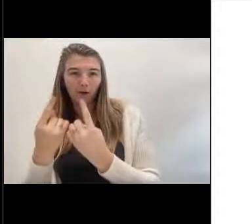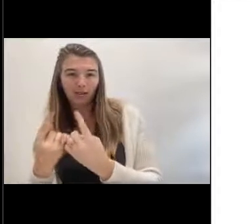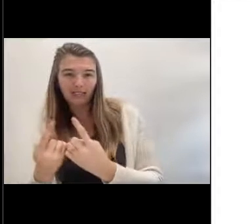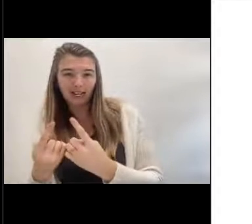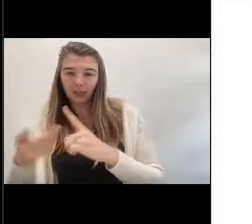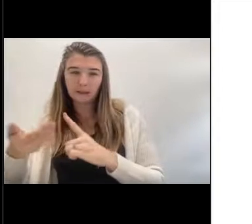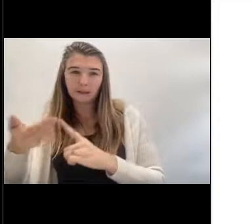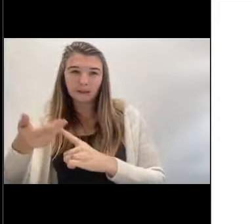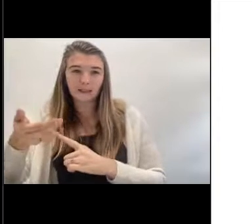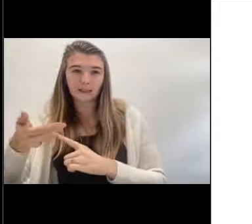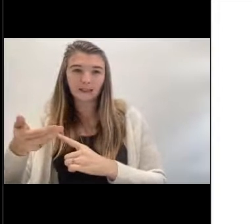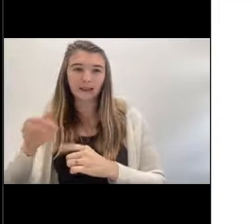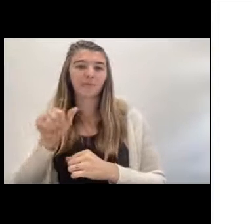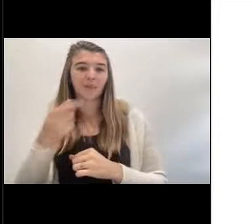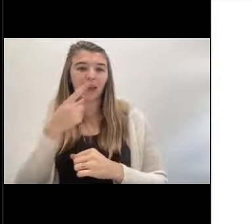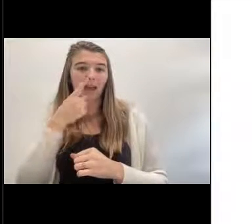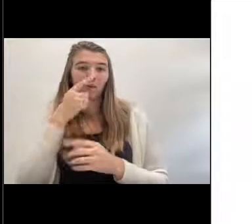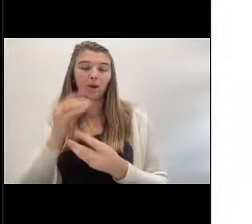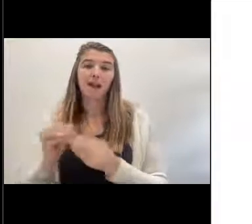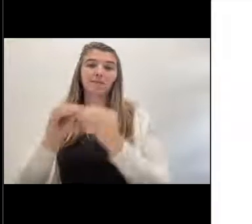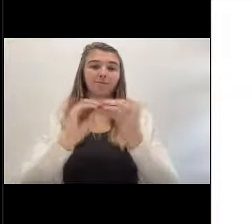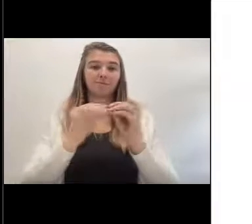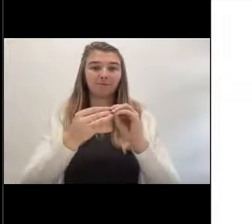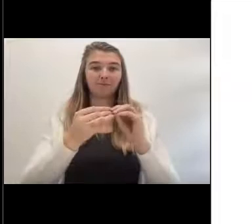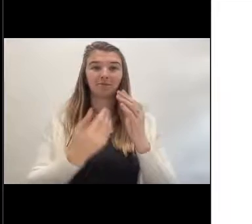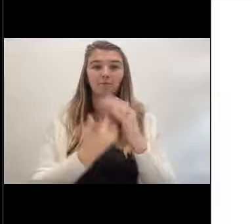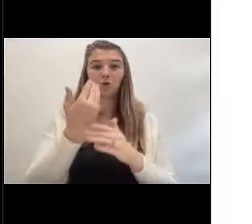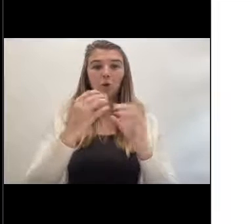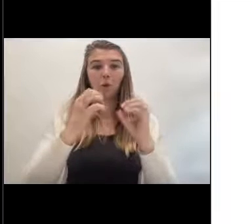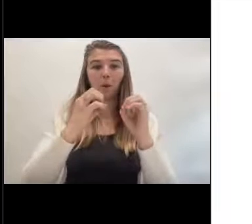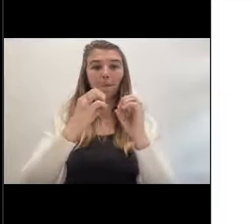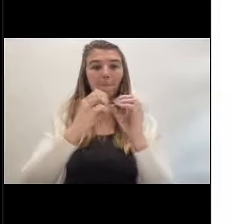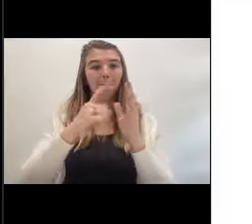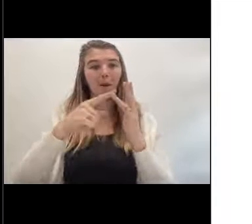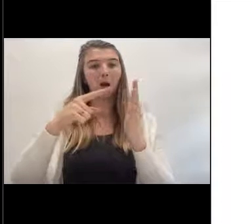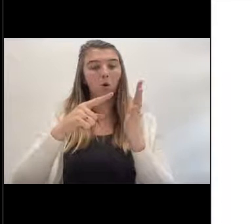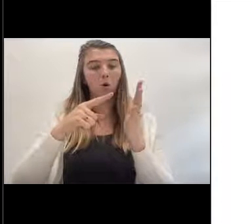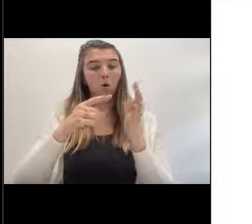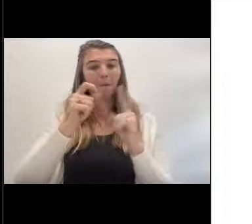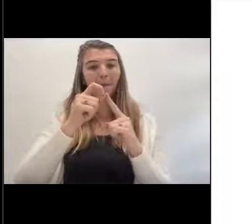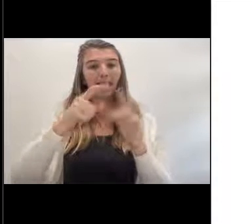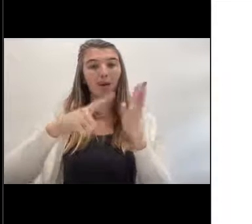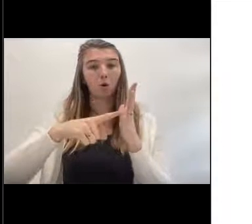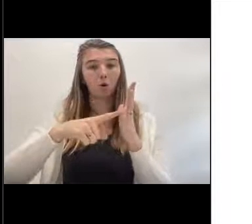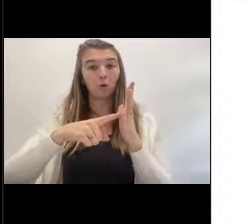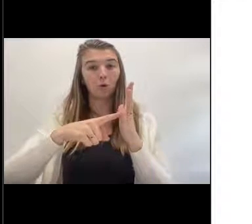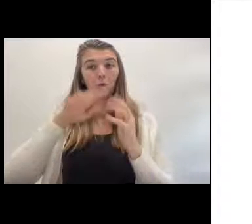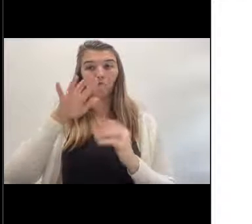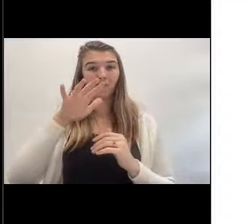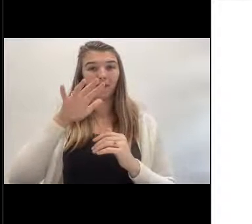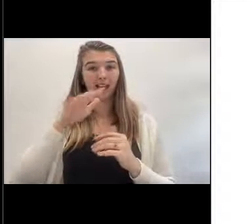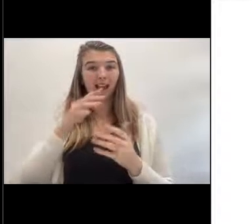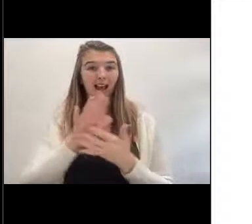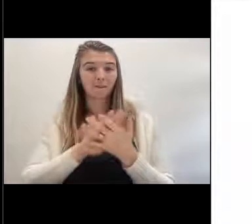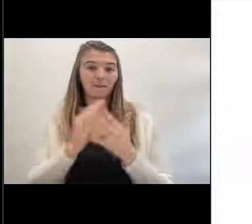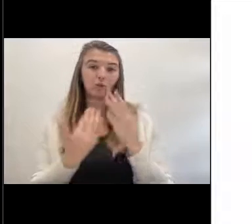a novel biopolyurethane, another type of plastic. So we have made a bio-based, novel type of bio-based plastic.